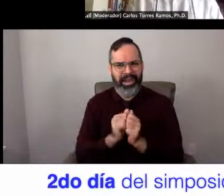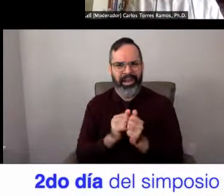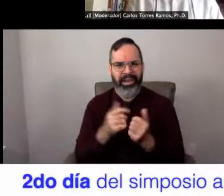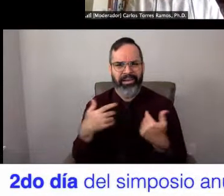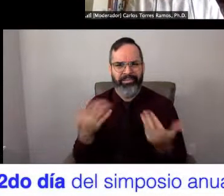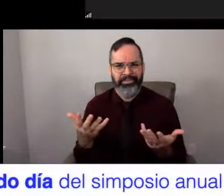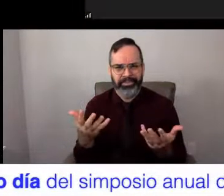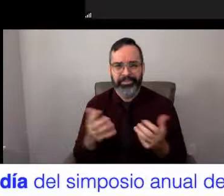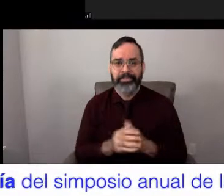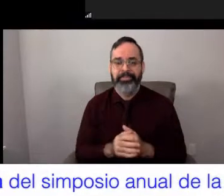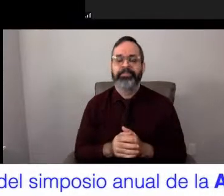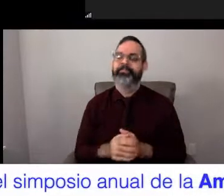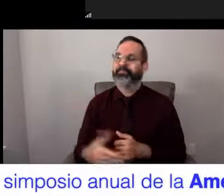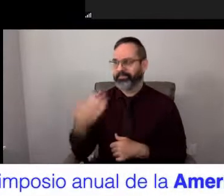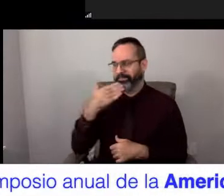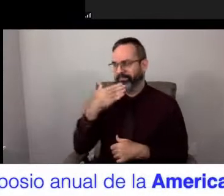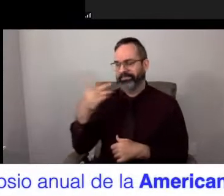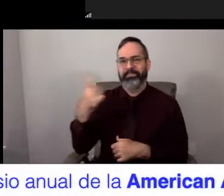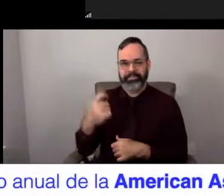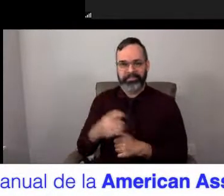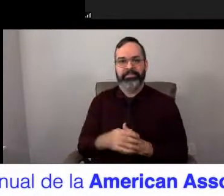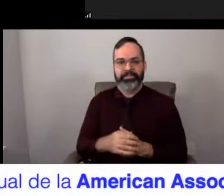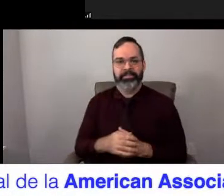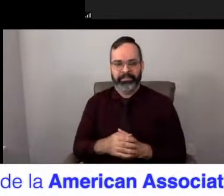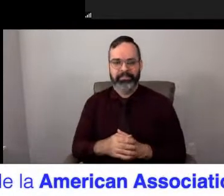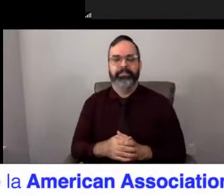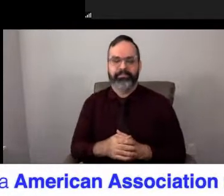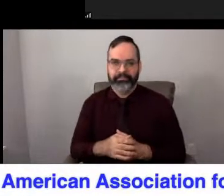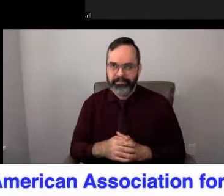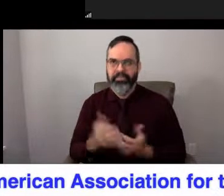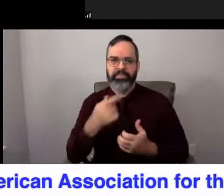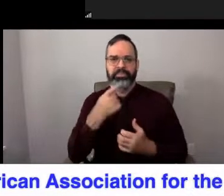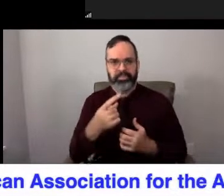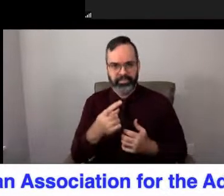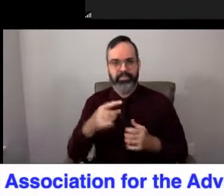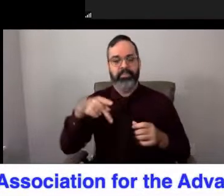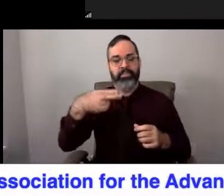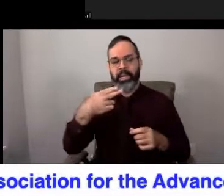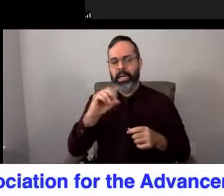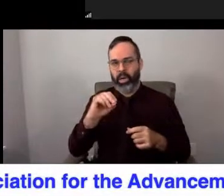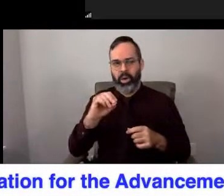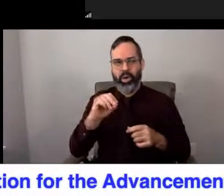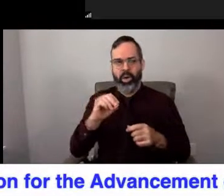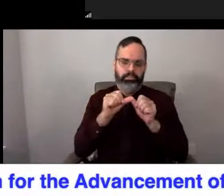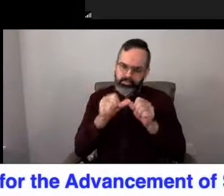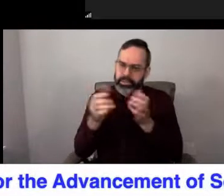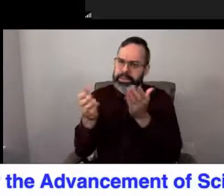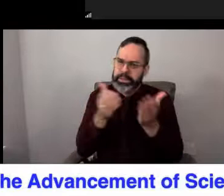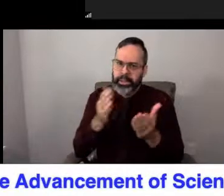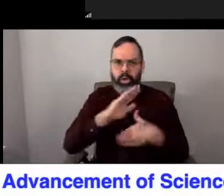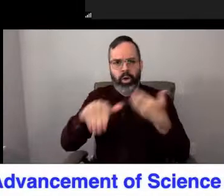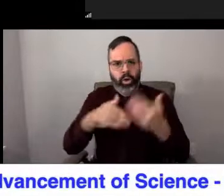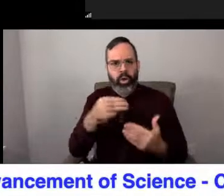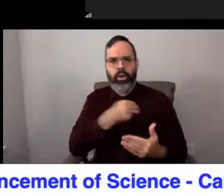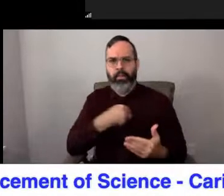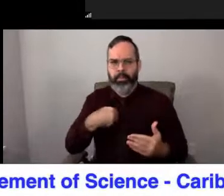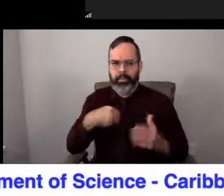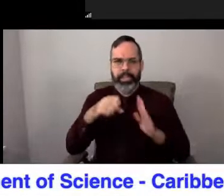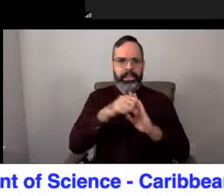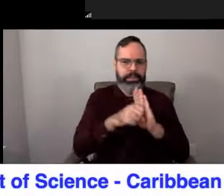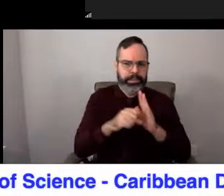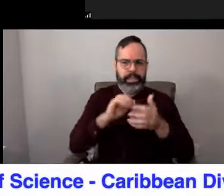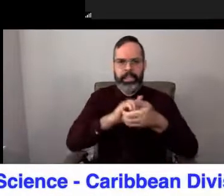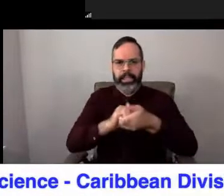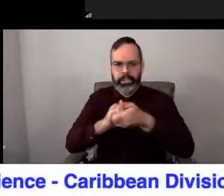Okay, thank you for the question. Just to say that PAHO continues to serve all of its member states, associate